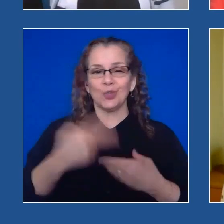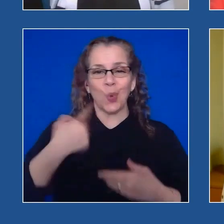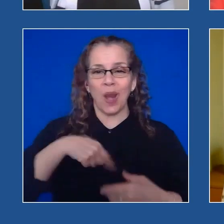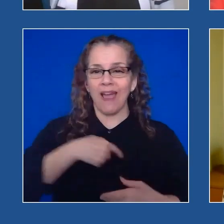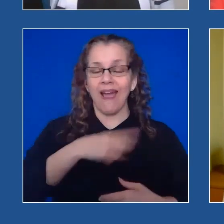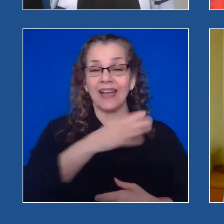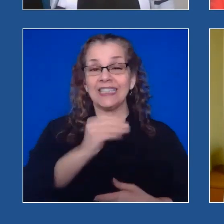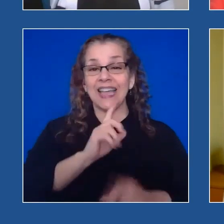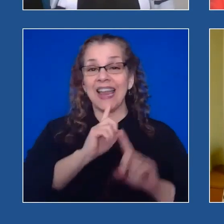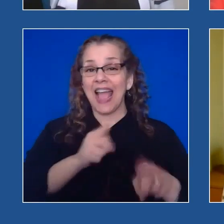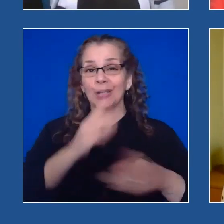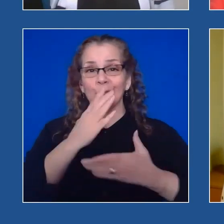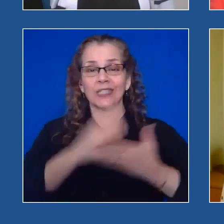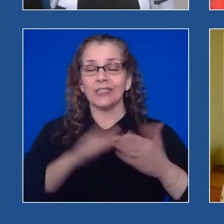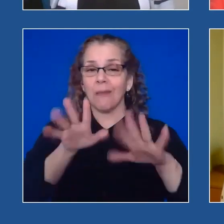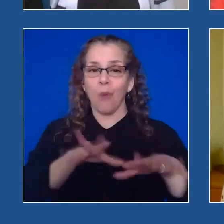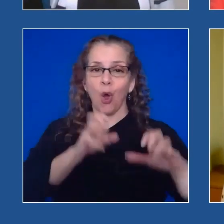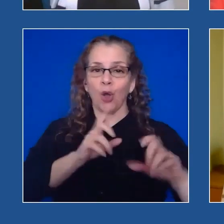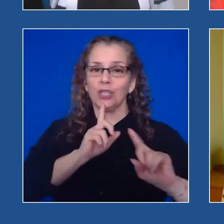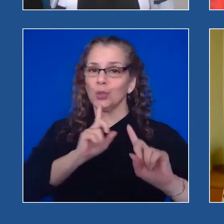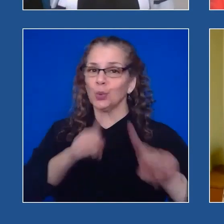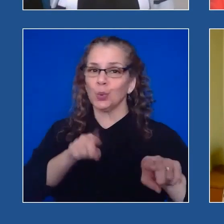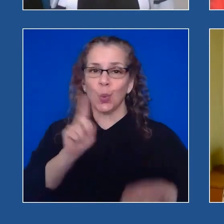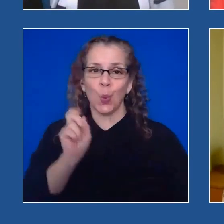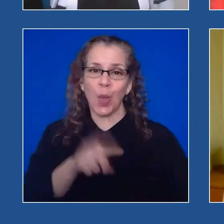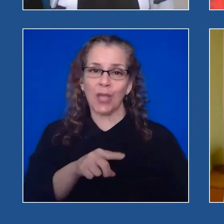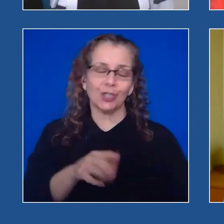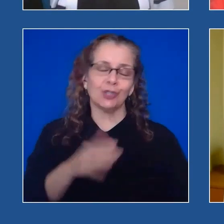some of the audience's questions. Really, really appreciate it.